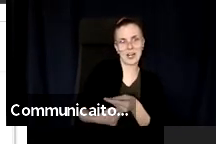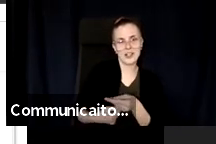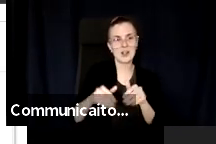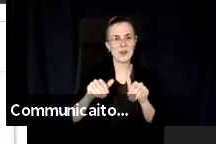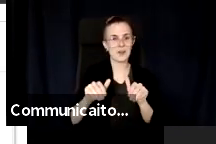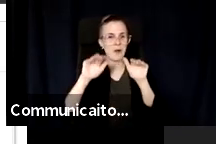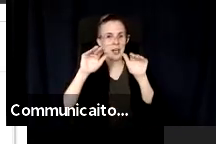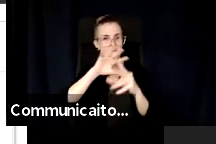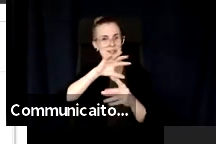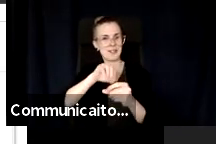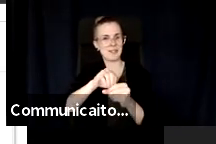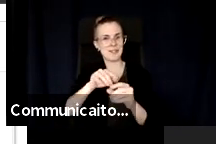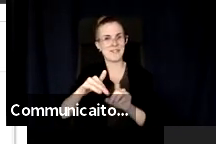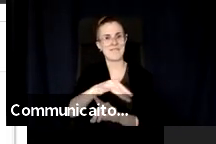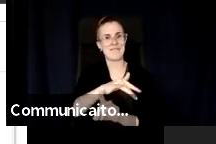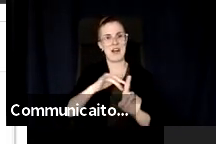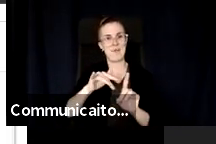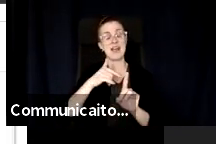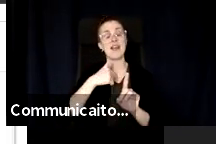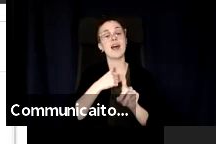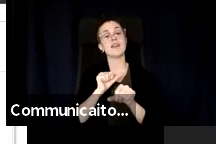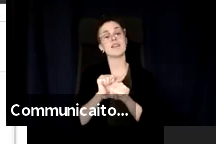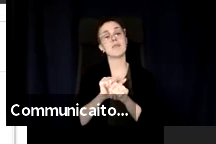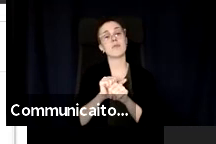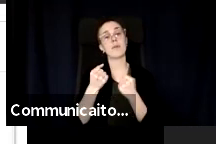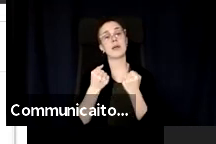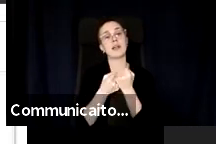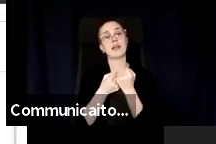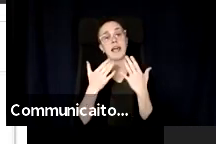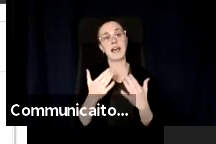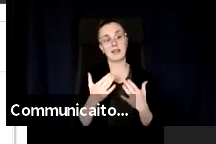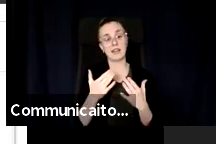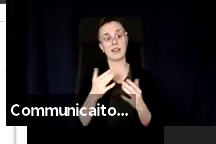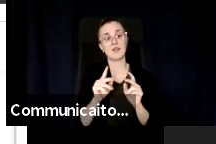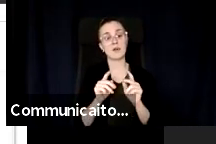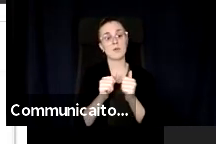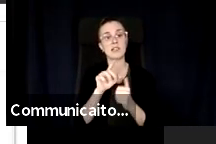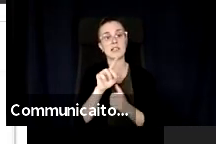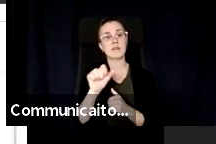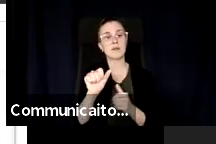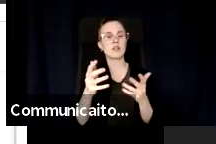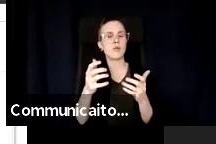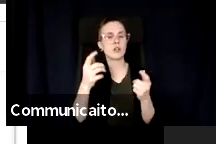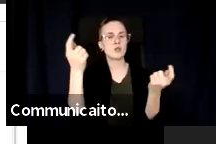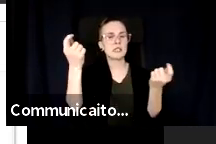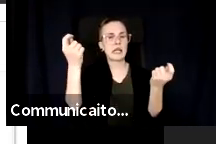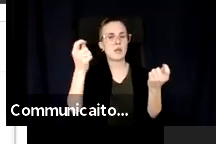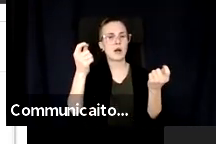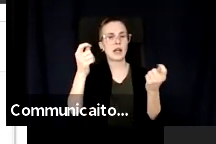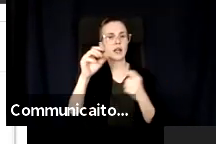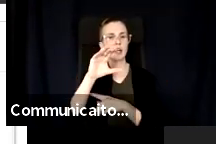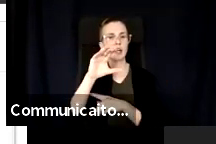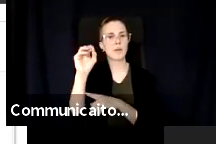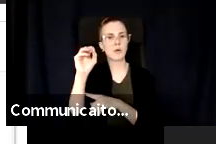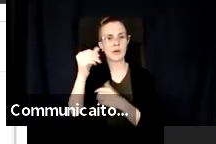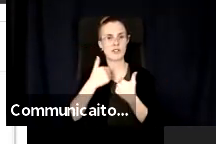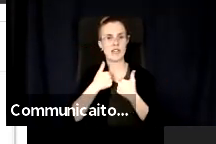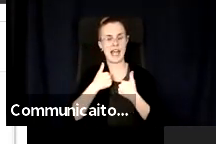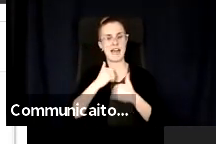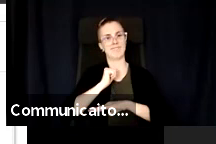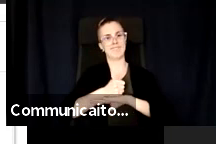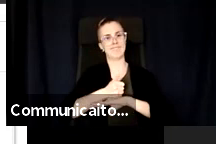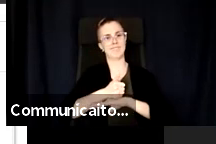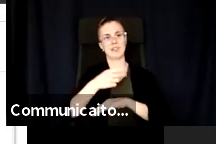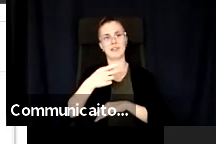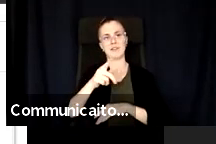As an employment advocate for people with disabilities, I would like to celebrate corporations that have locations in Plano that have inclusive